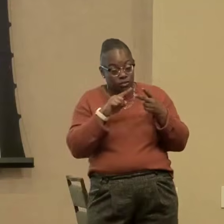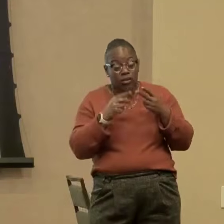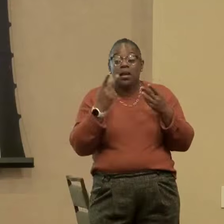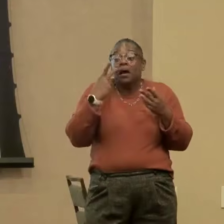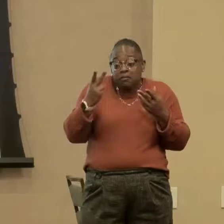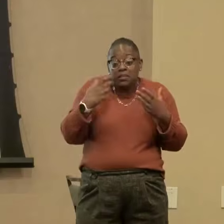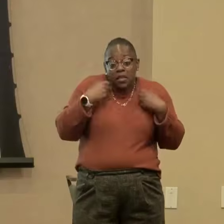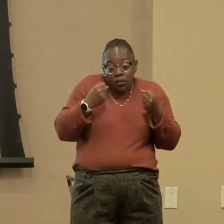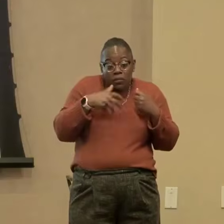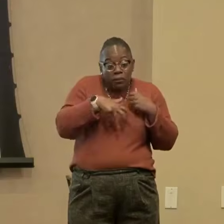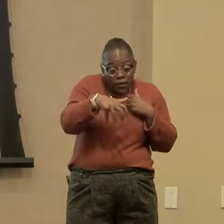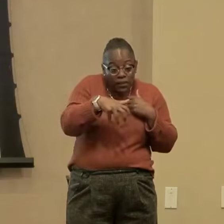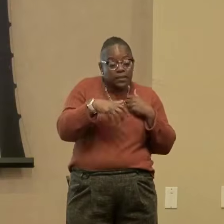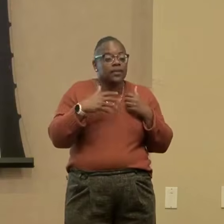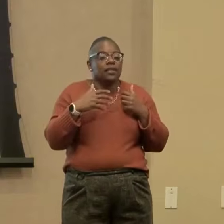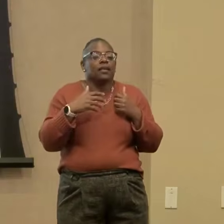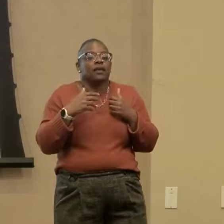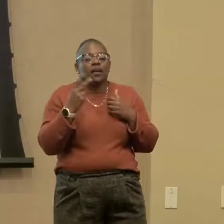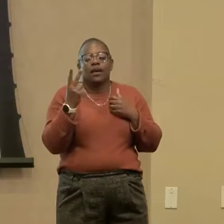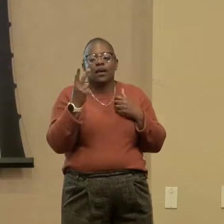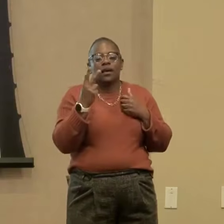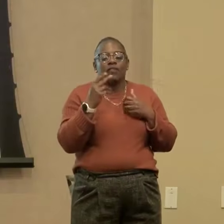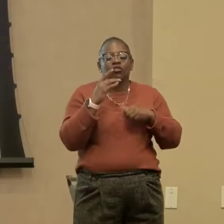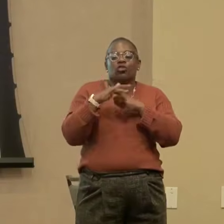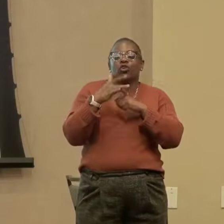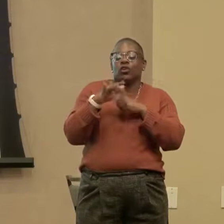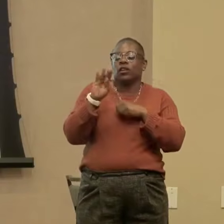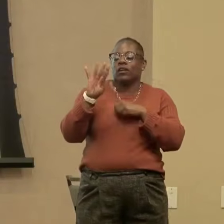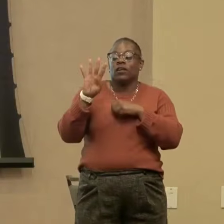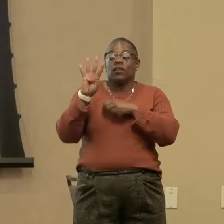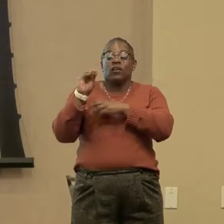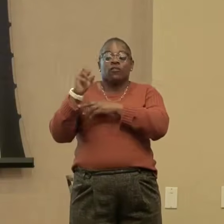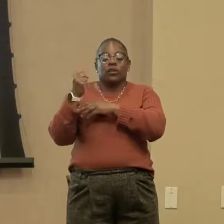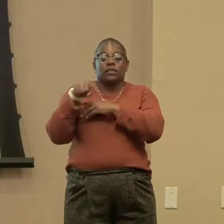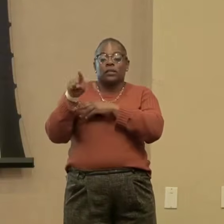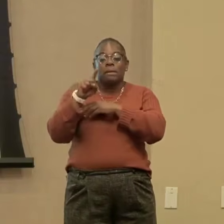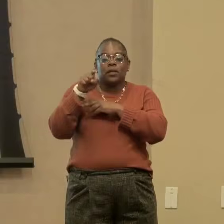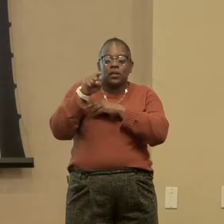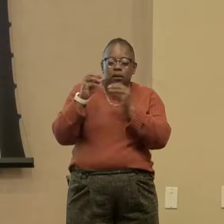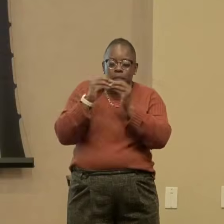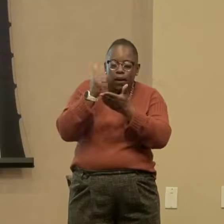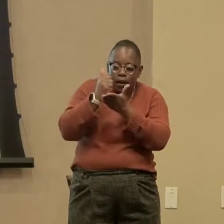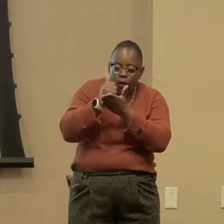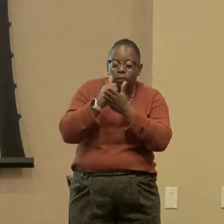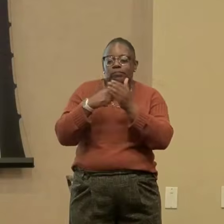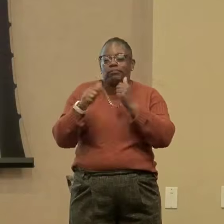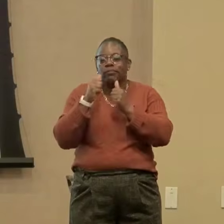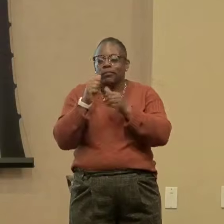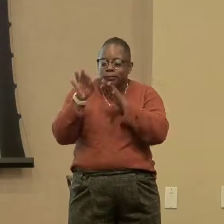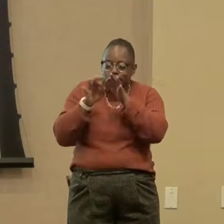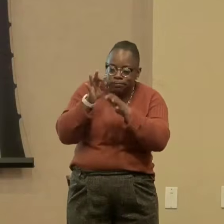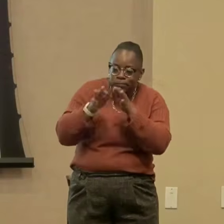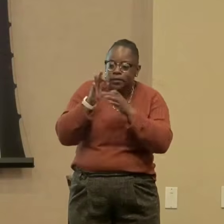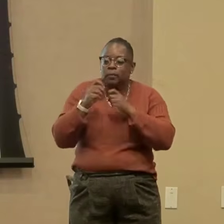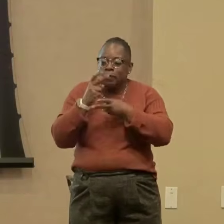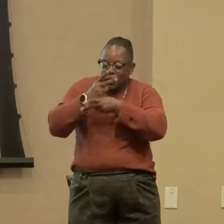healthy pregnancies in a couple early 40s pregnancies, but you just need way more guidance, way more